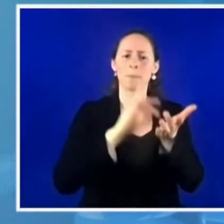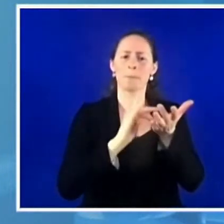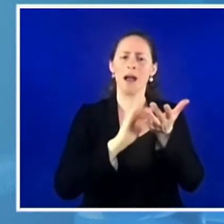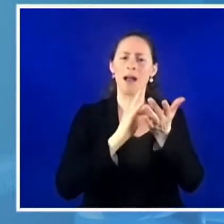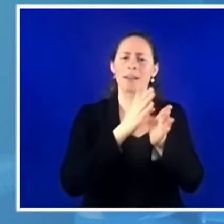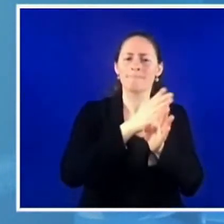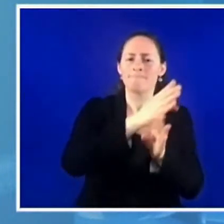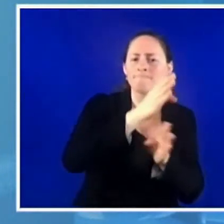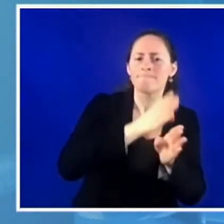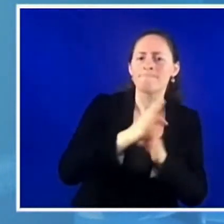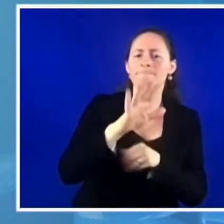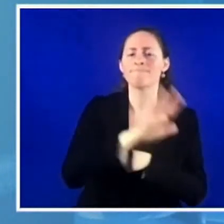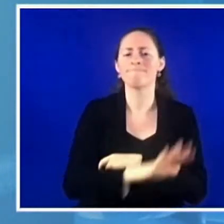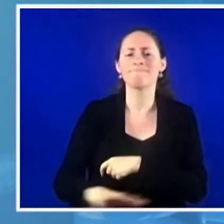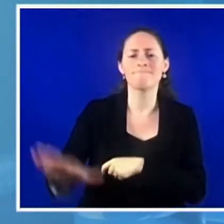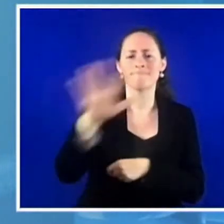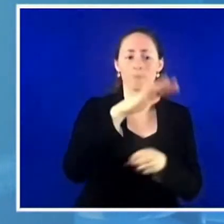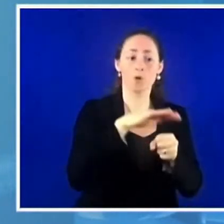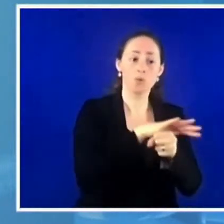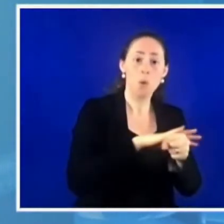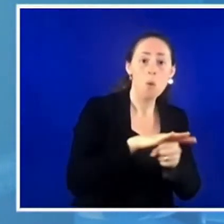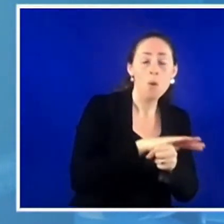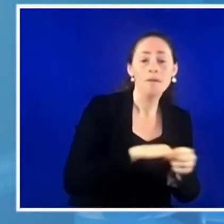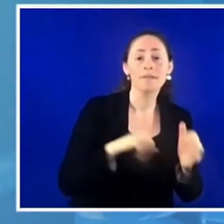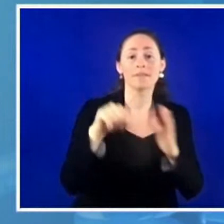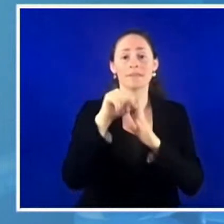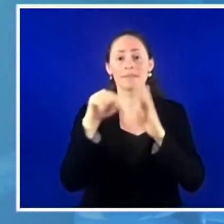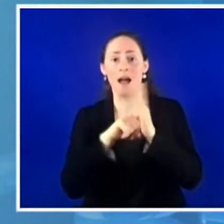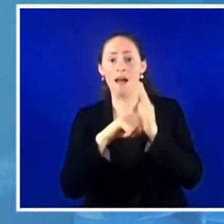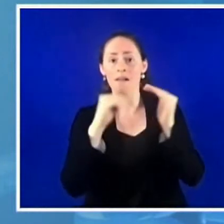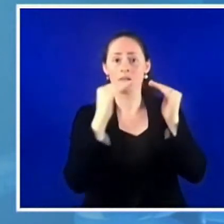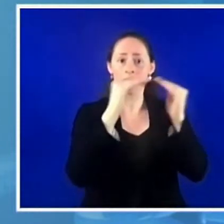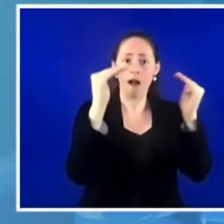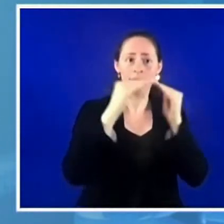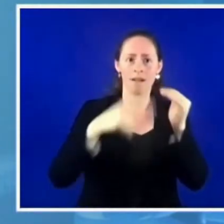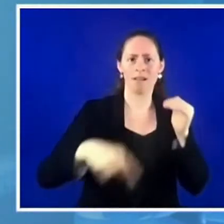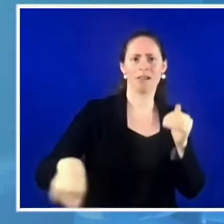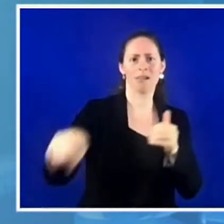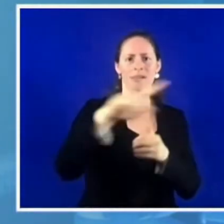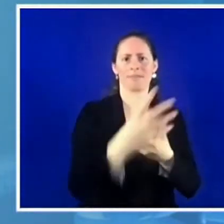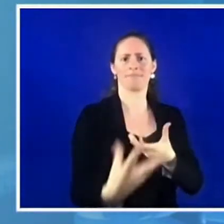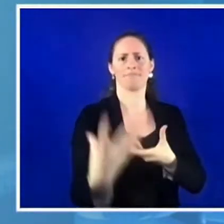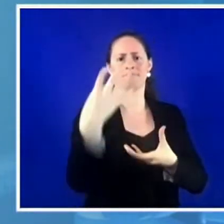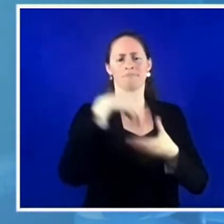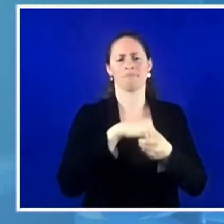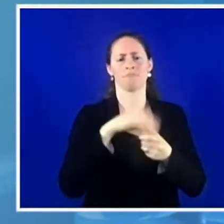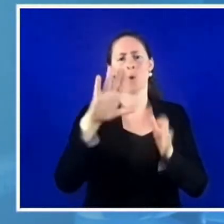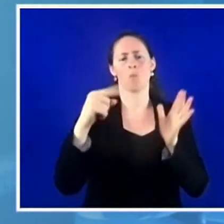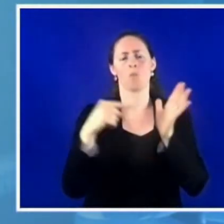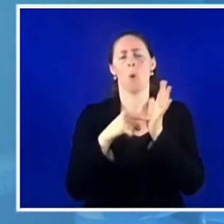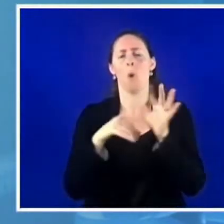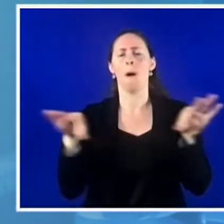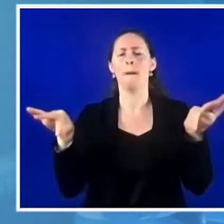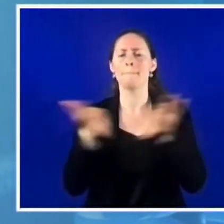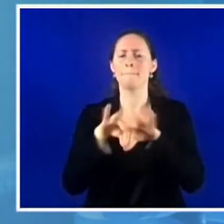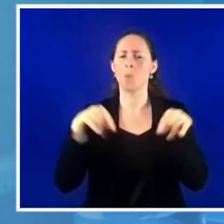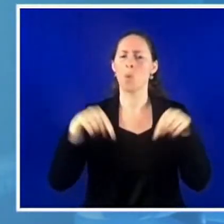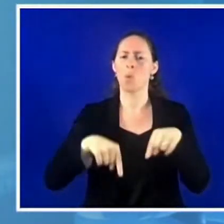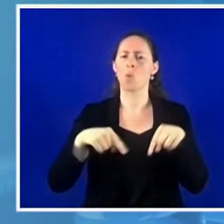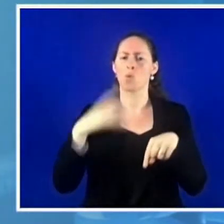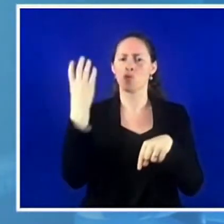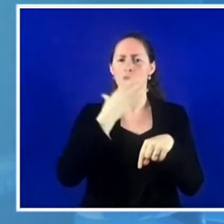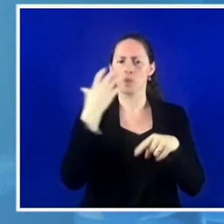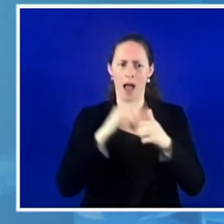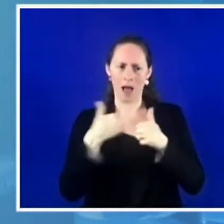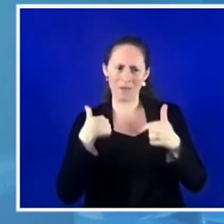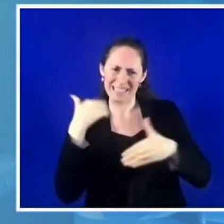have played an extraordinarily important role in getting us to today. And as the country and as the world have battled COVID-19, I know that many